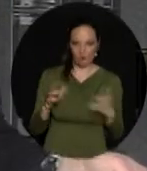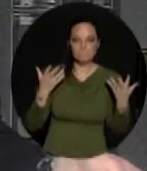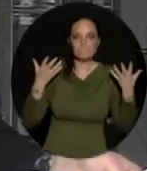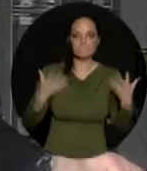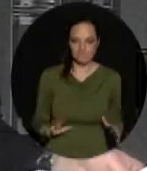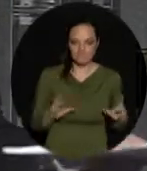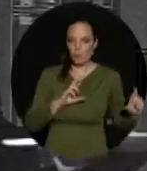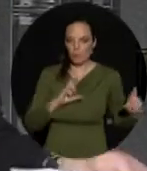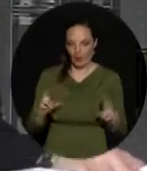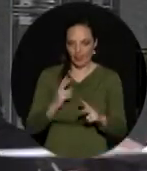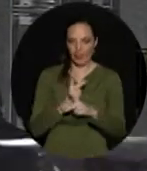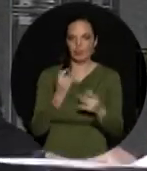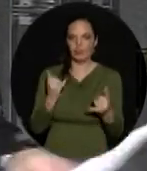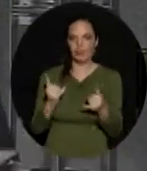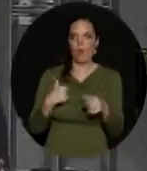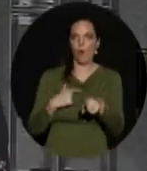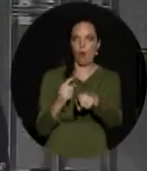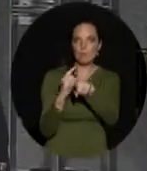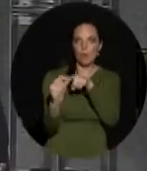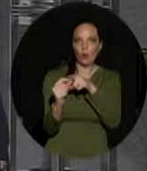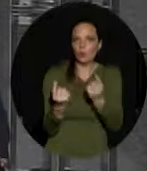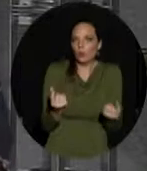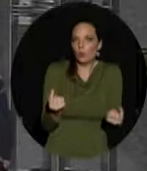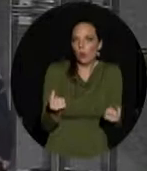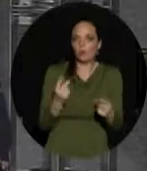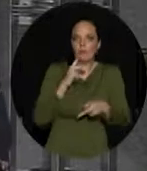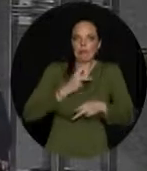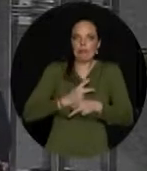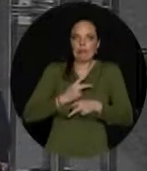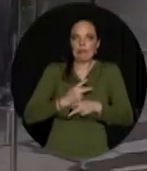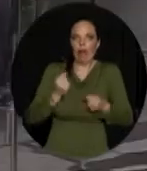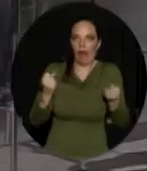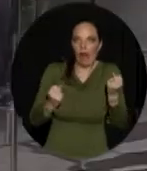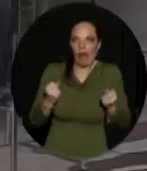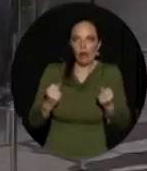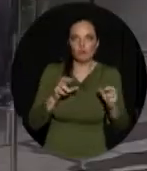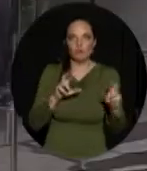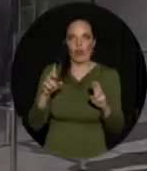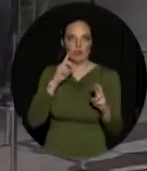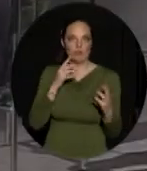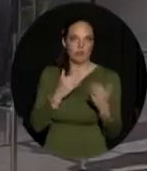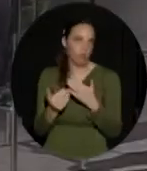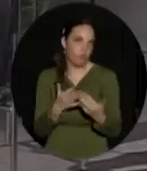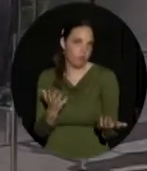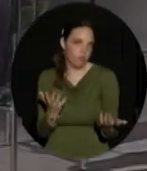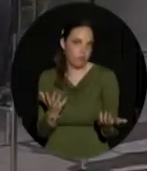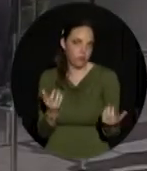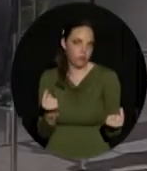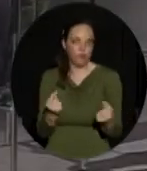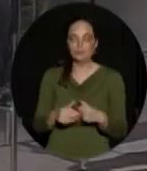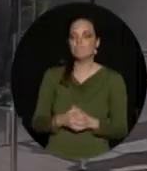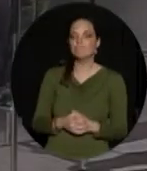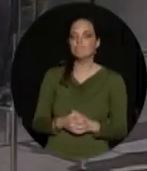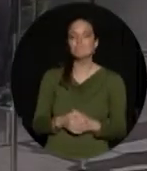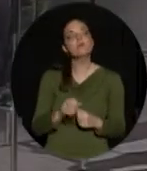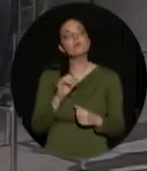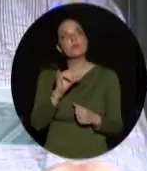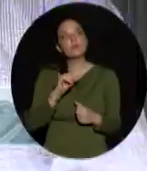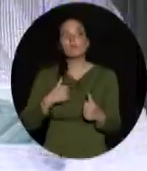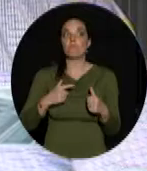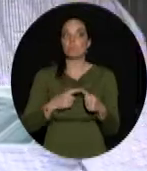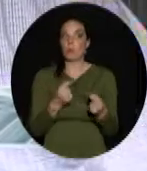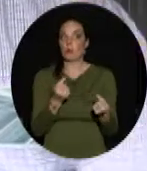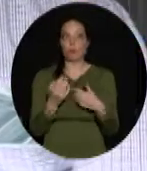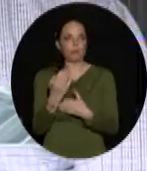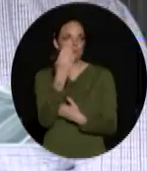heading on the road. Sure. What can we do now to take precaution and be ready for anything? Sure. I would say that the first thing you want to do any morning, no